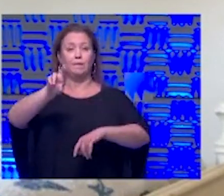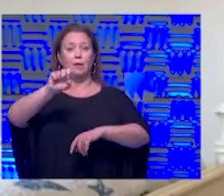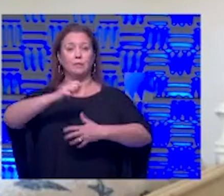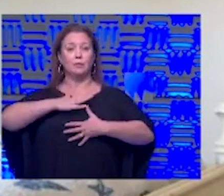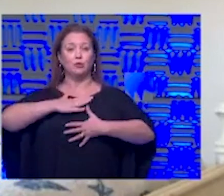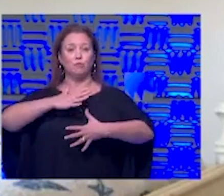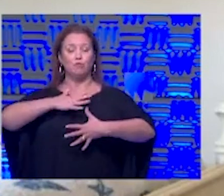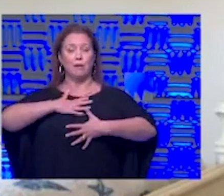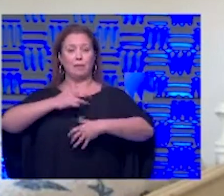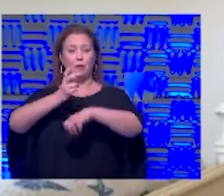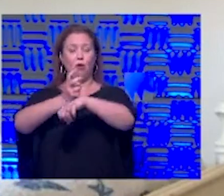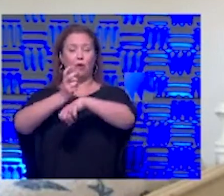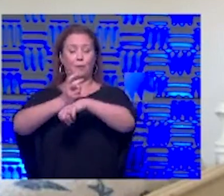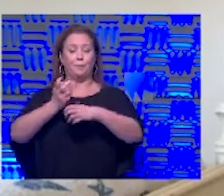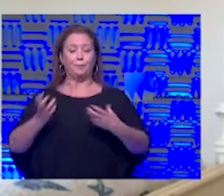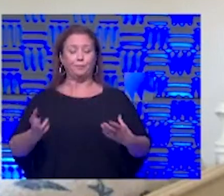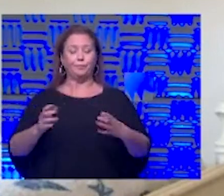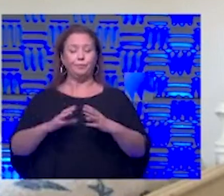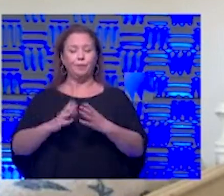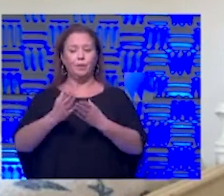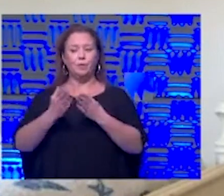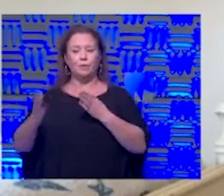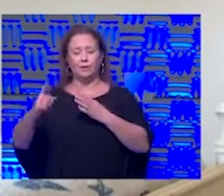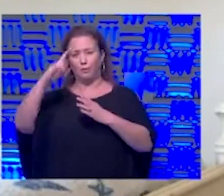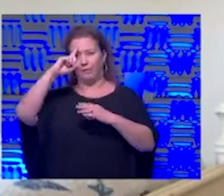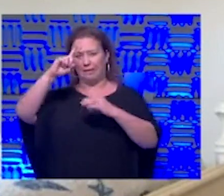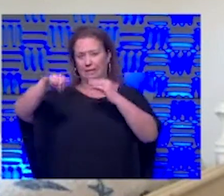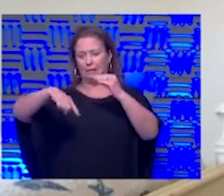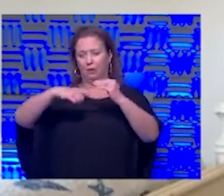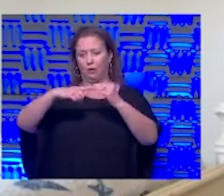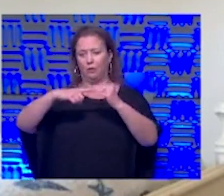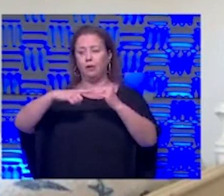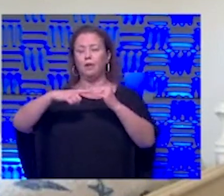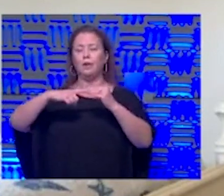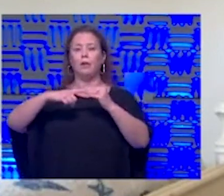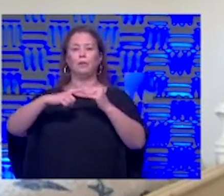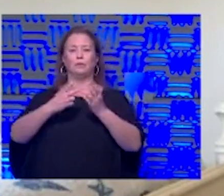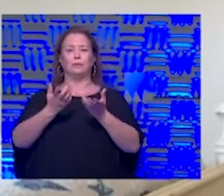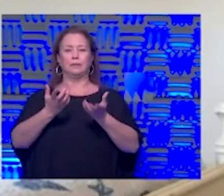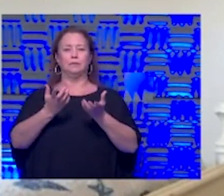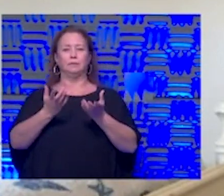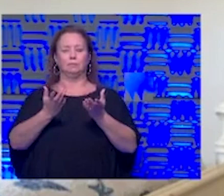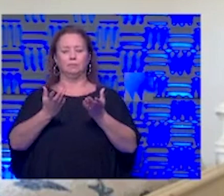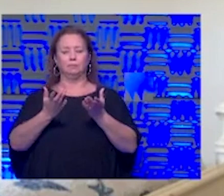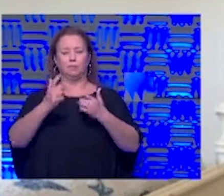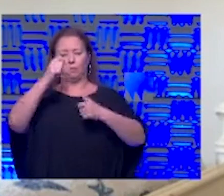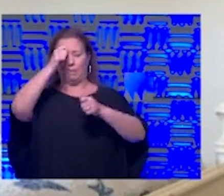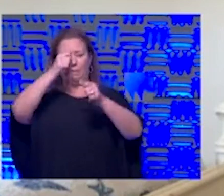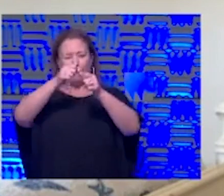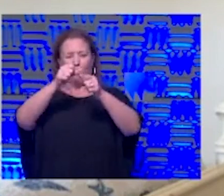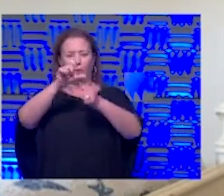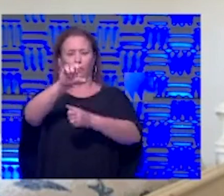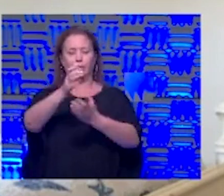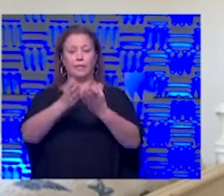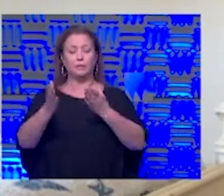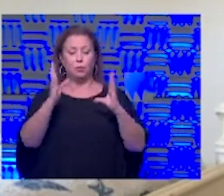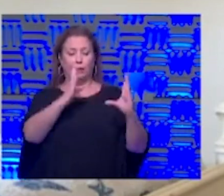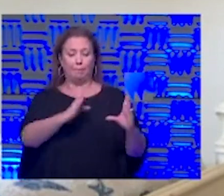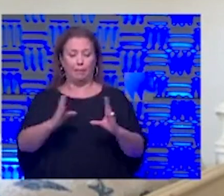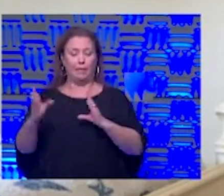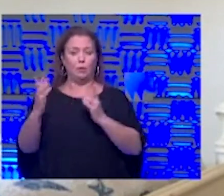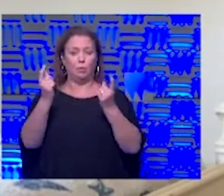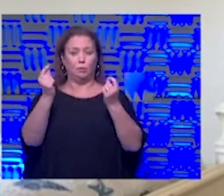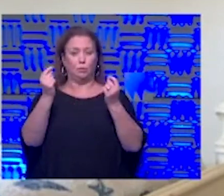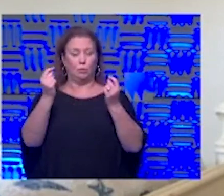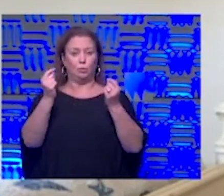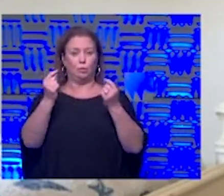harder and working harder. So those are things that you have to consider, and taking those little details into account, then you can plan for what to do